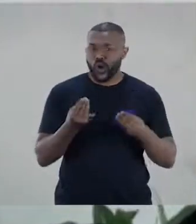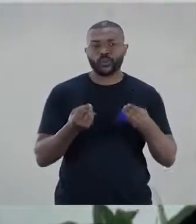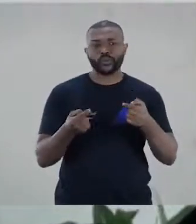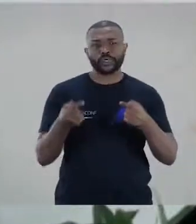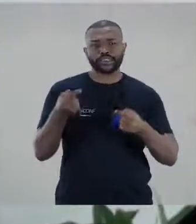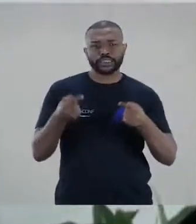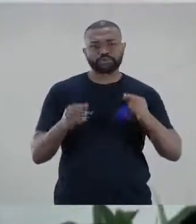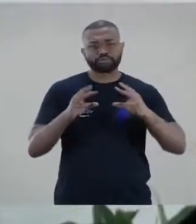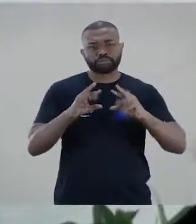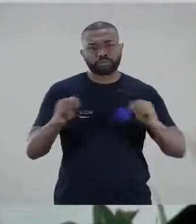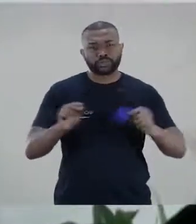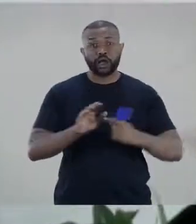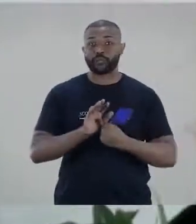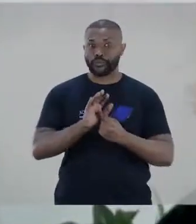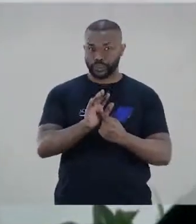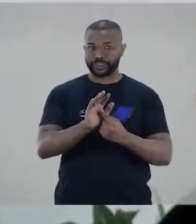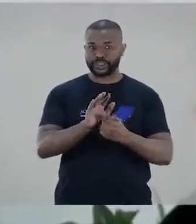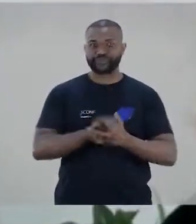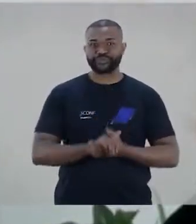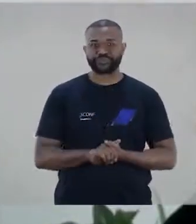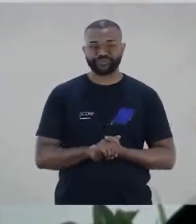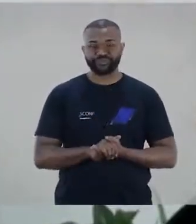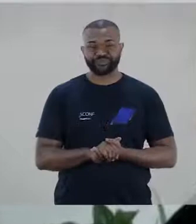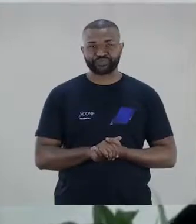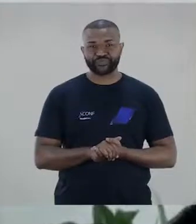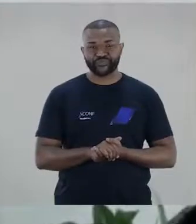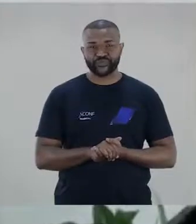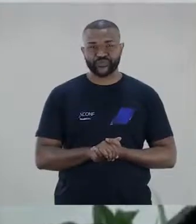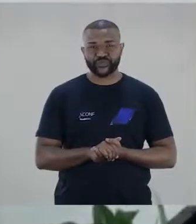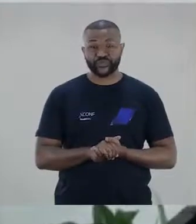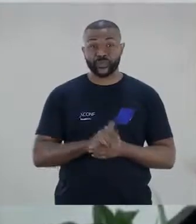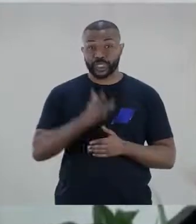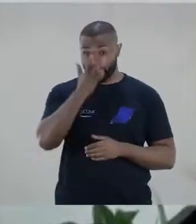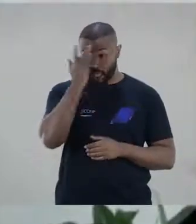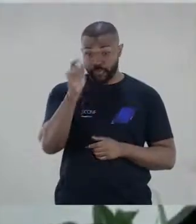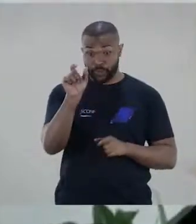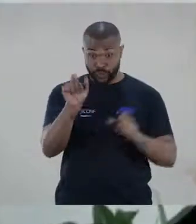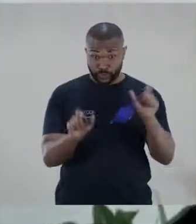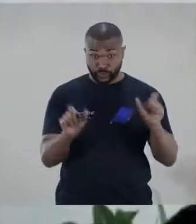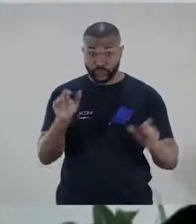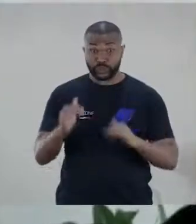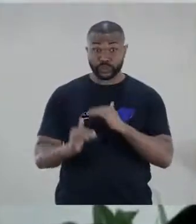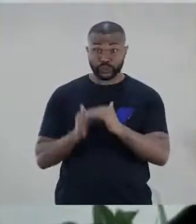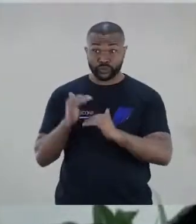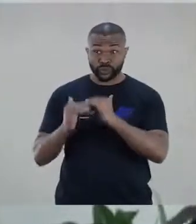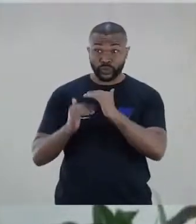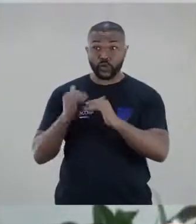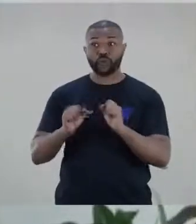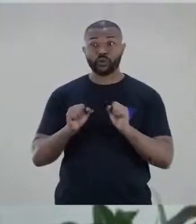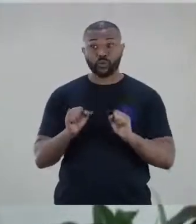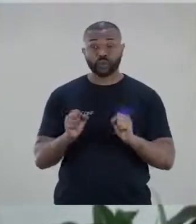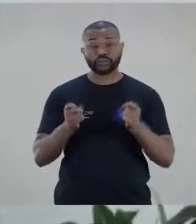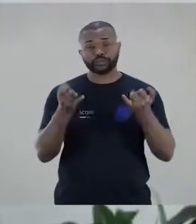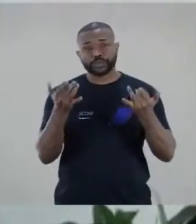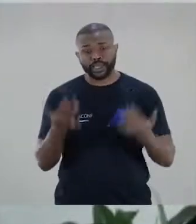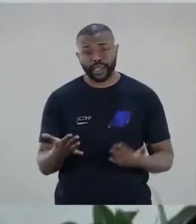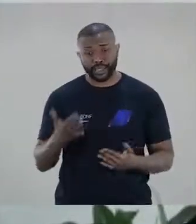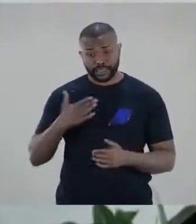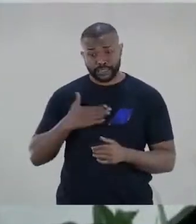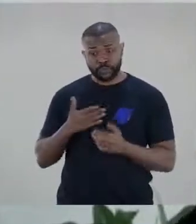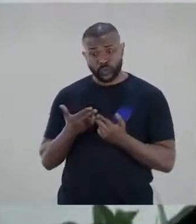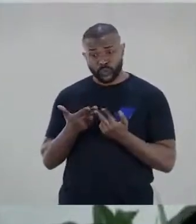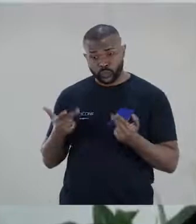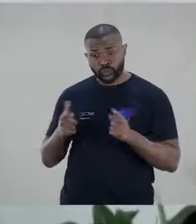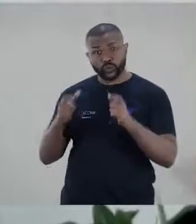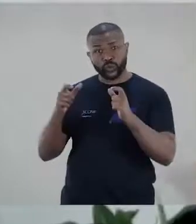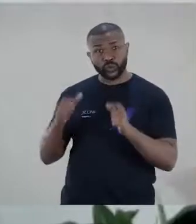declarative way, a data product owner or data product developer can just say, you know, this is my data product, this is where the data comes from, this is the type of data I'm serving.